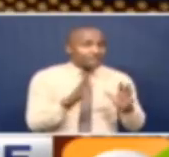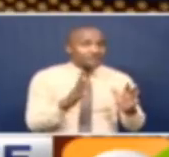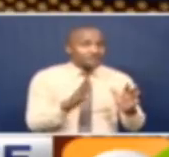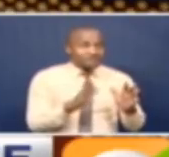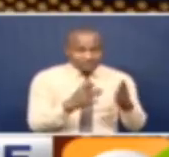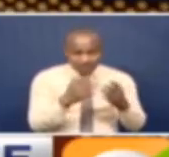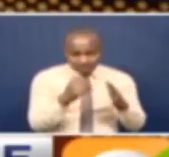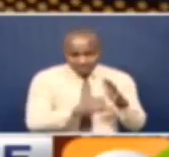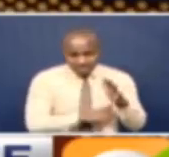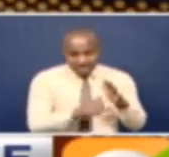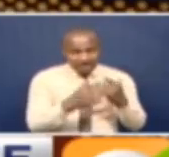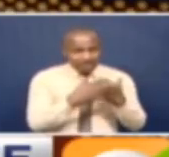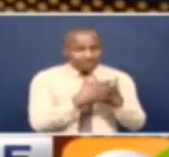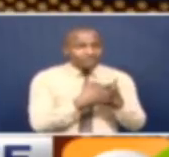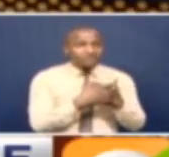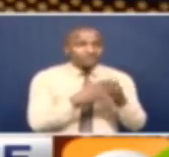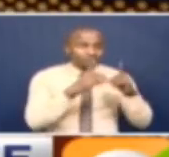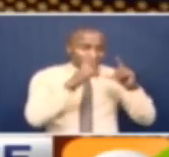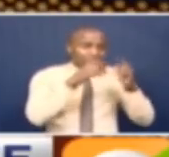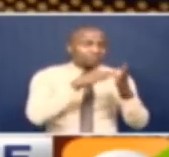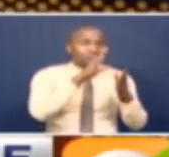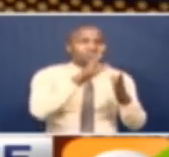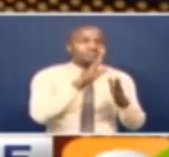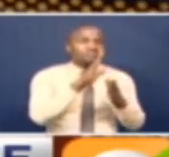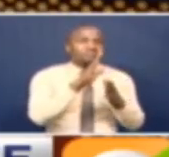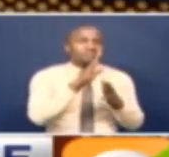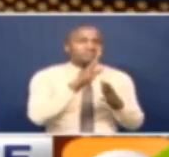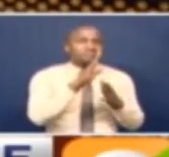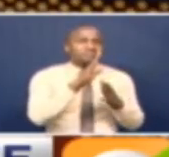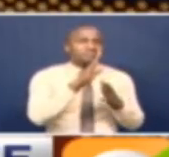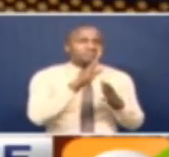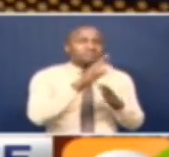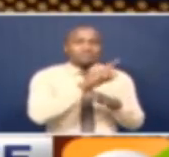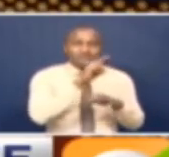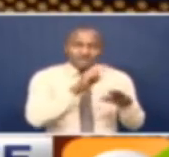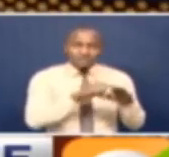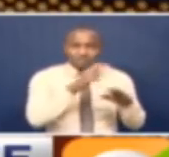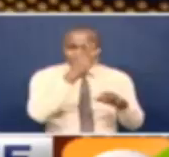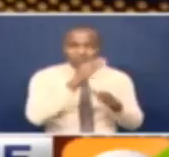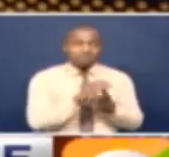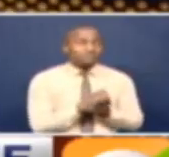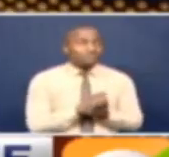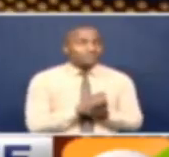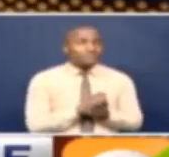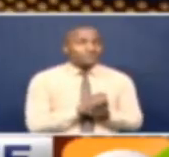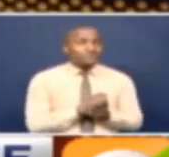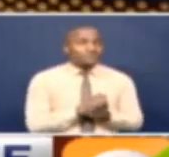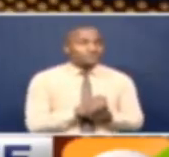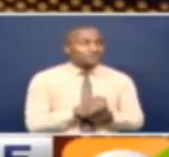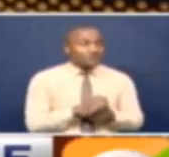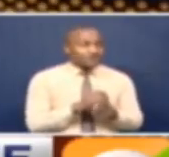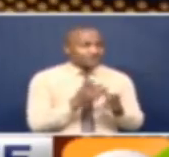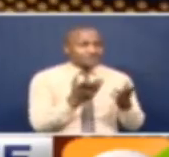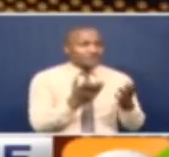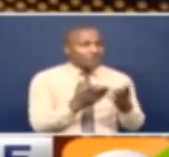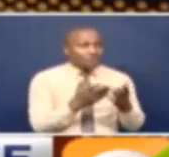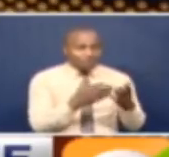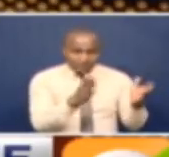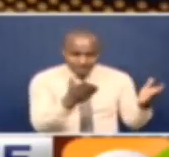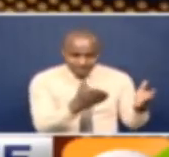form, pop, send it to the national level. Right. So for me, it's very straightforward. He opened that